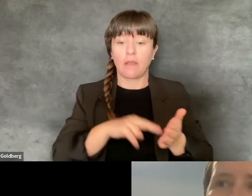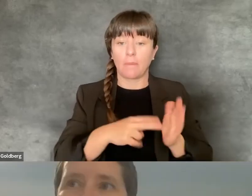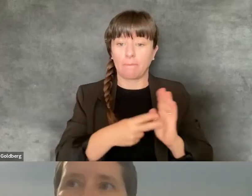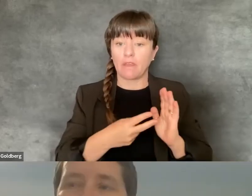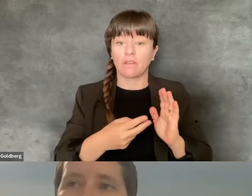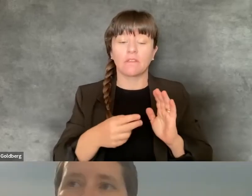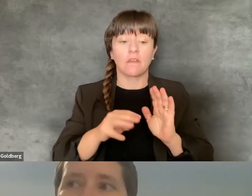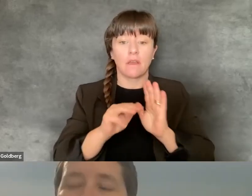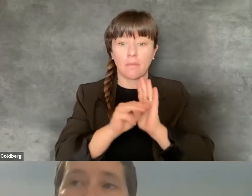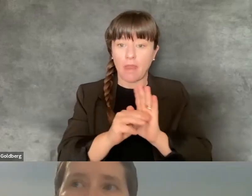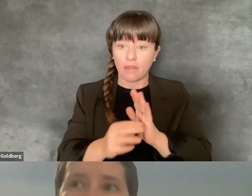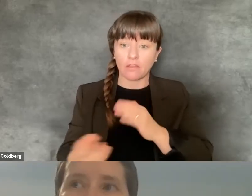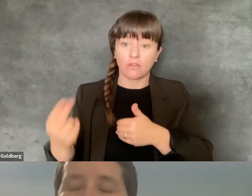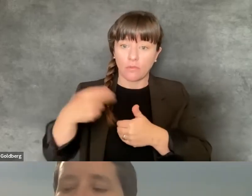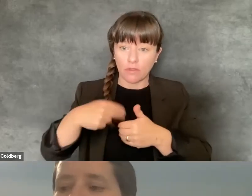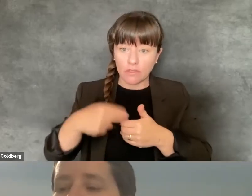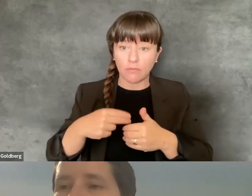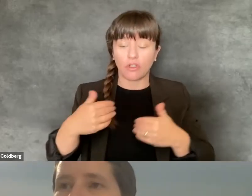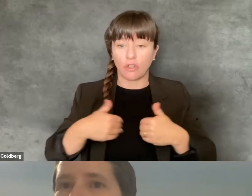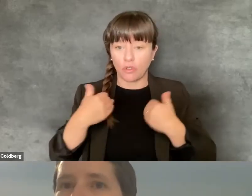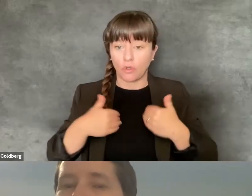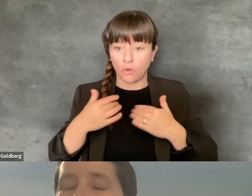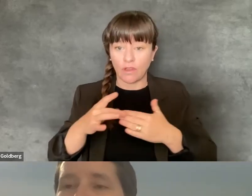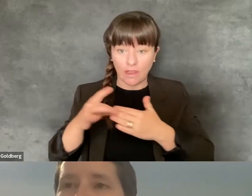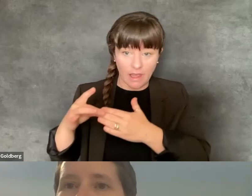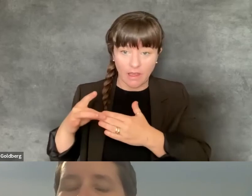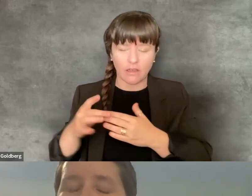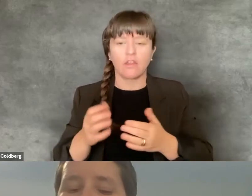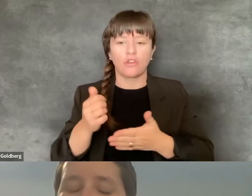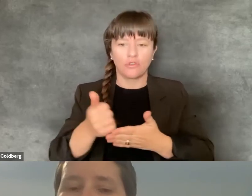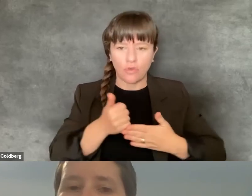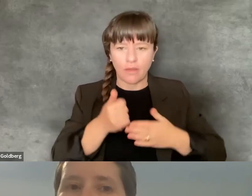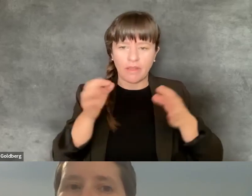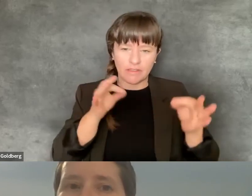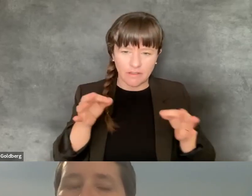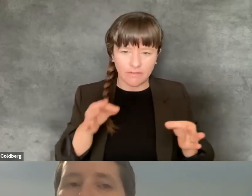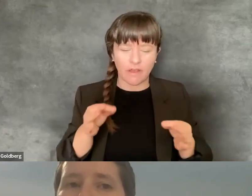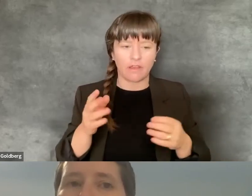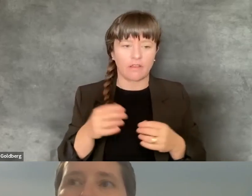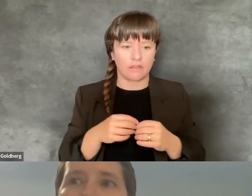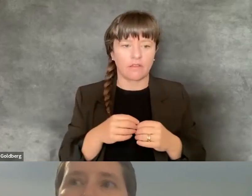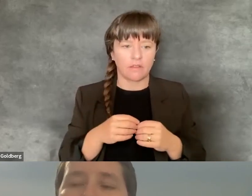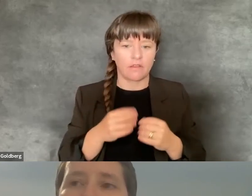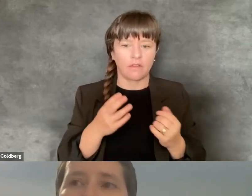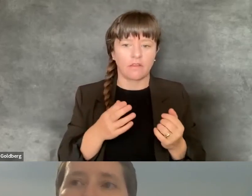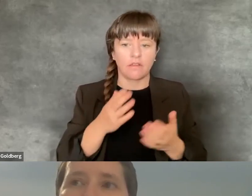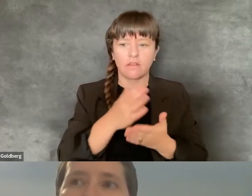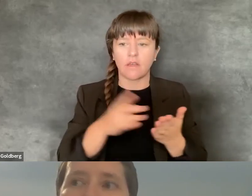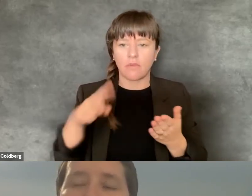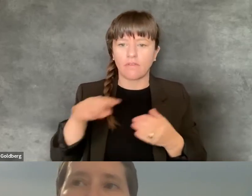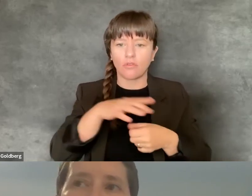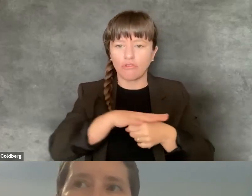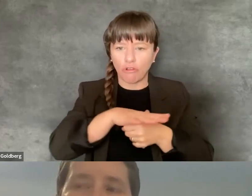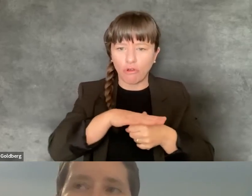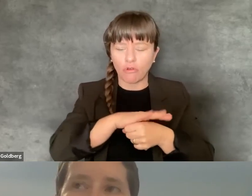that are participatory and youth-led, to help define, as Gina suggested, some of those locally